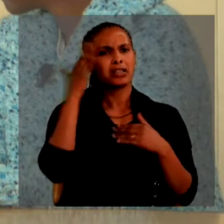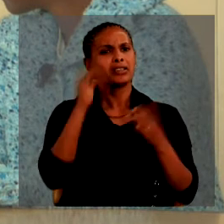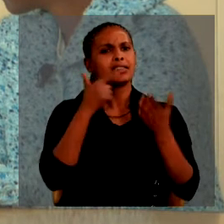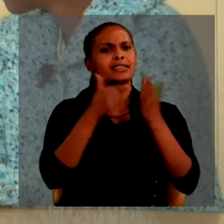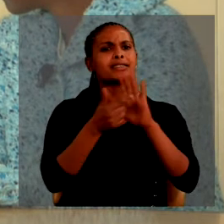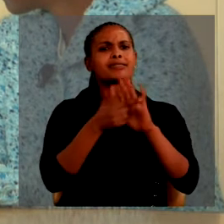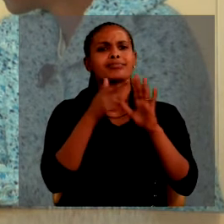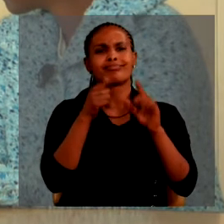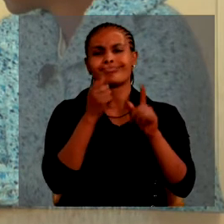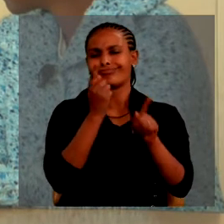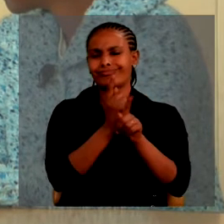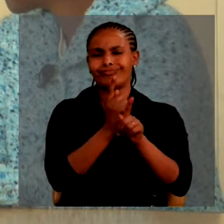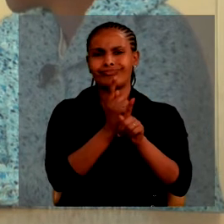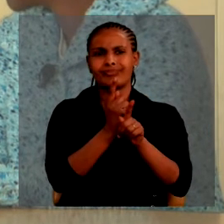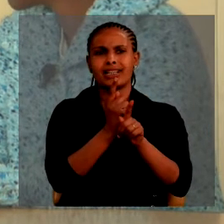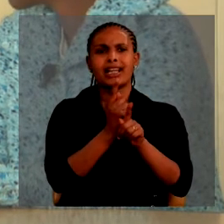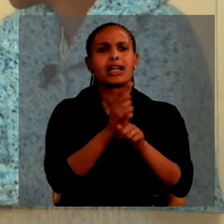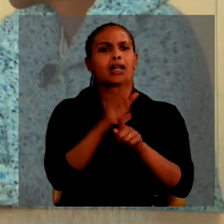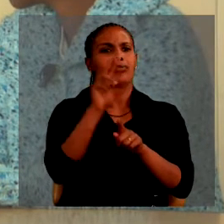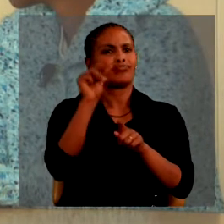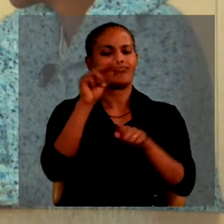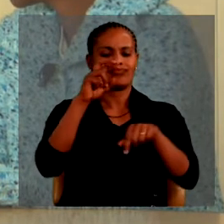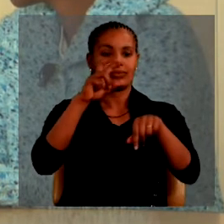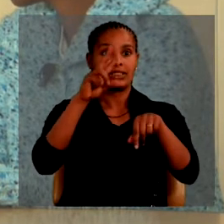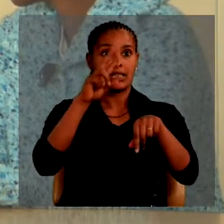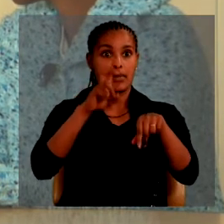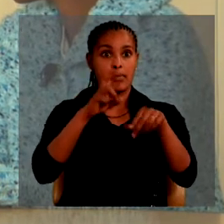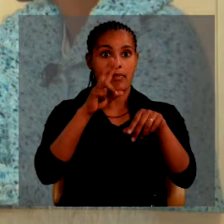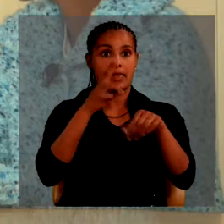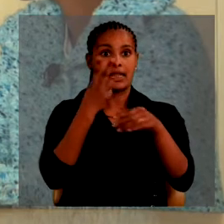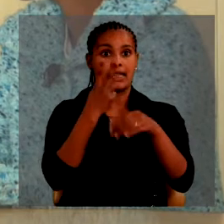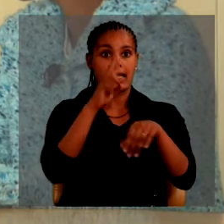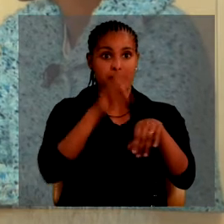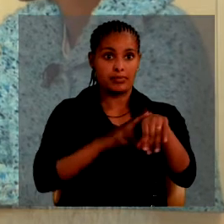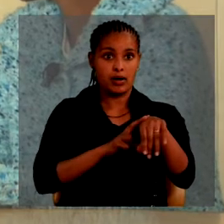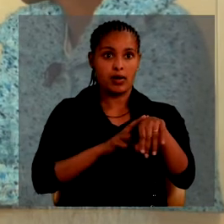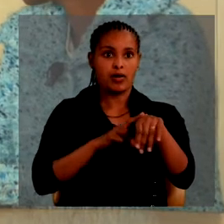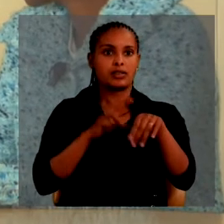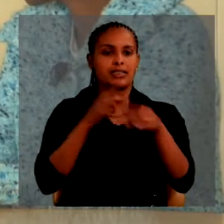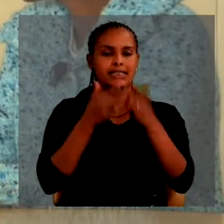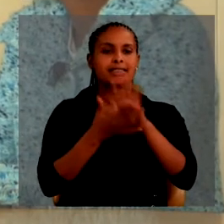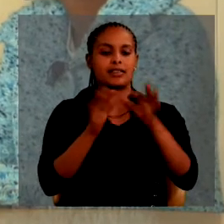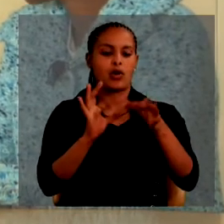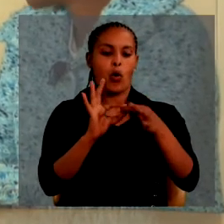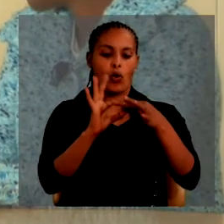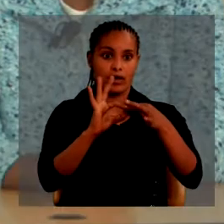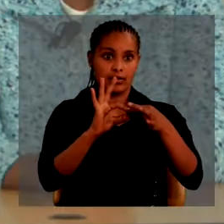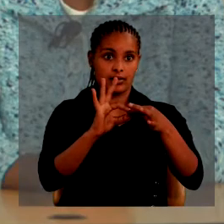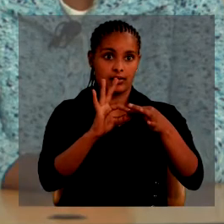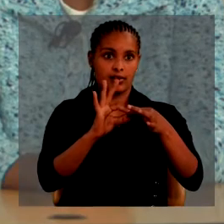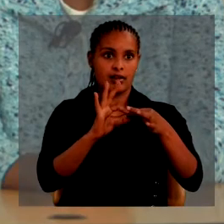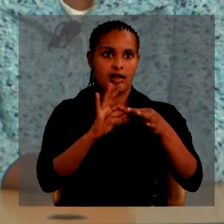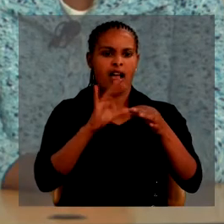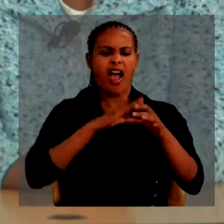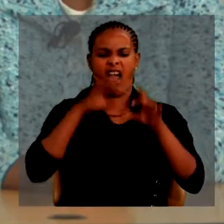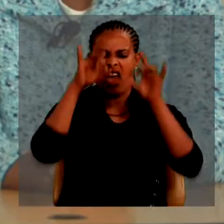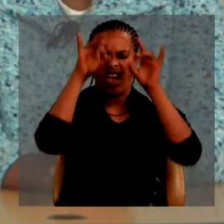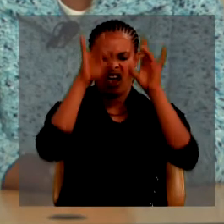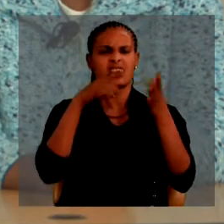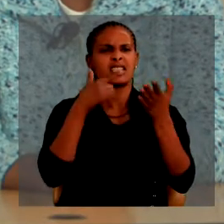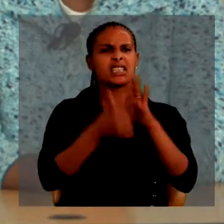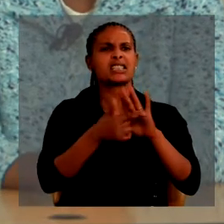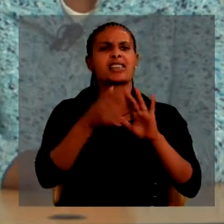This is not meant for a triple bond, but assume this is connected. I hate this